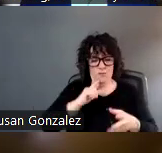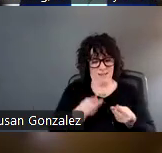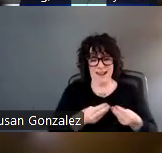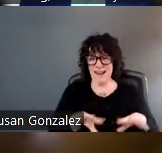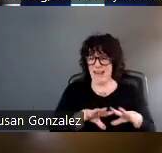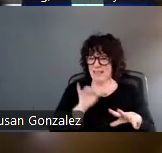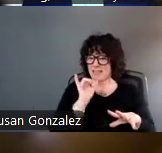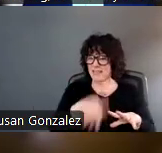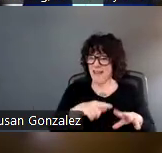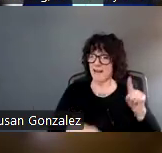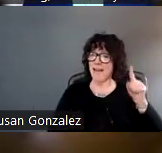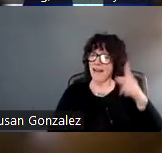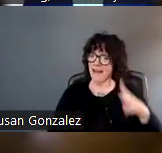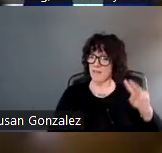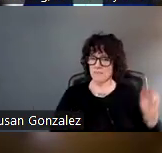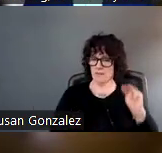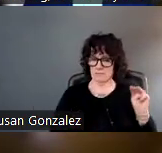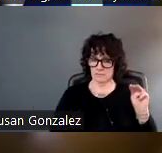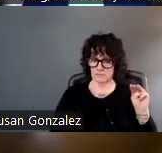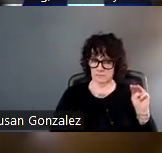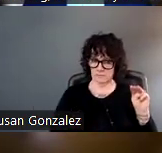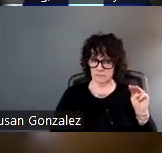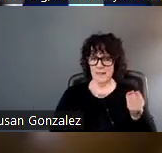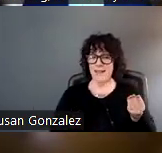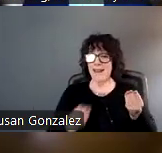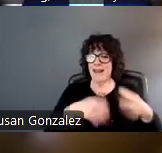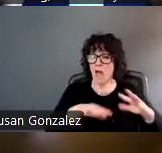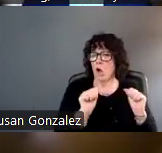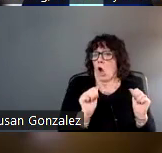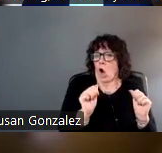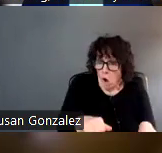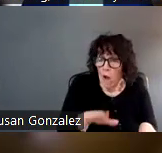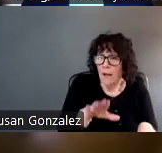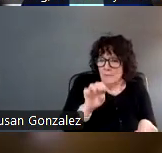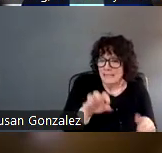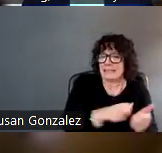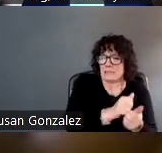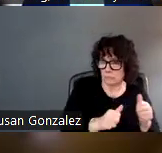land, because of the degraded environment in the neighborhood.